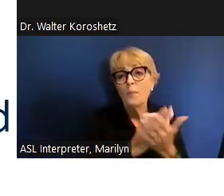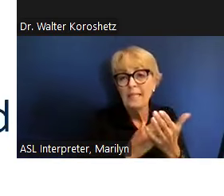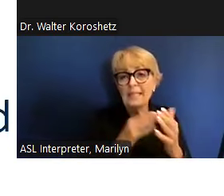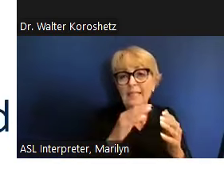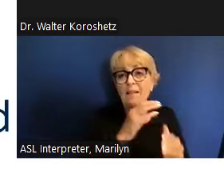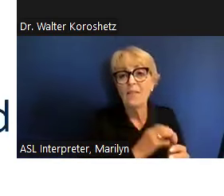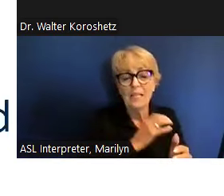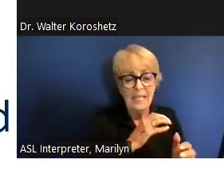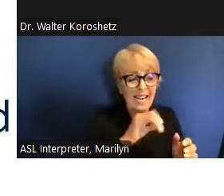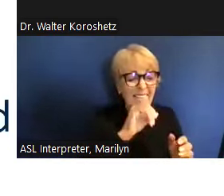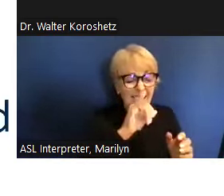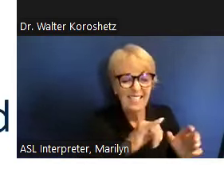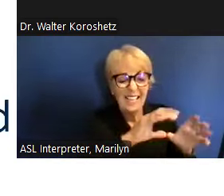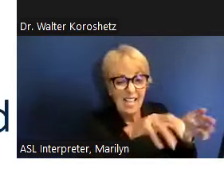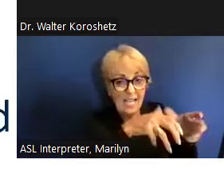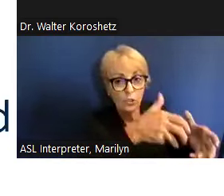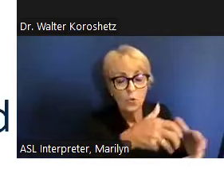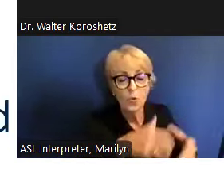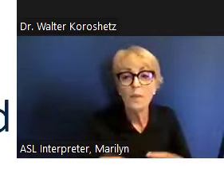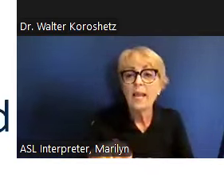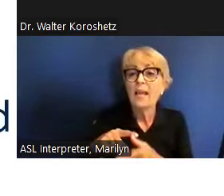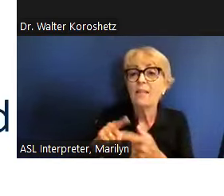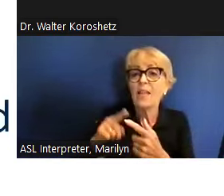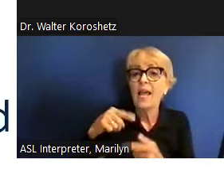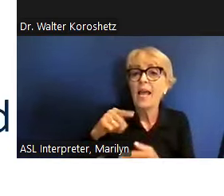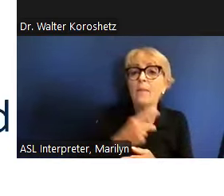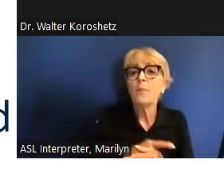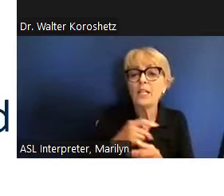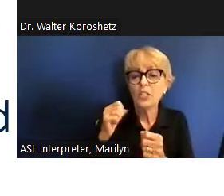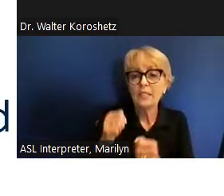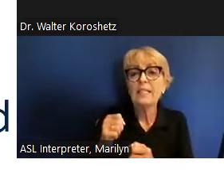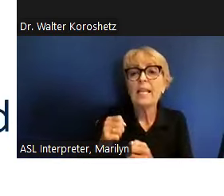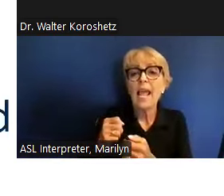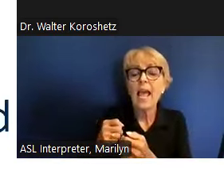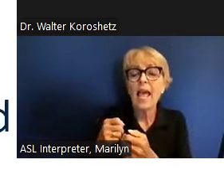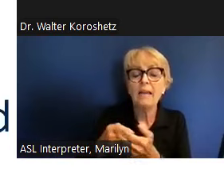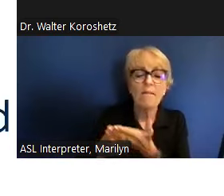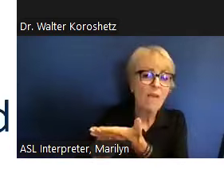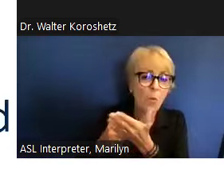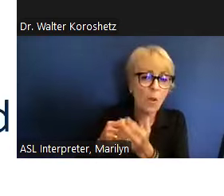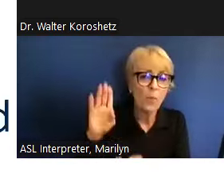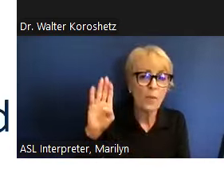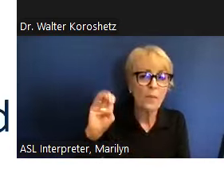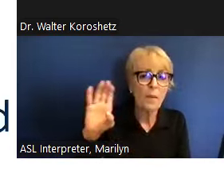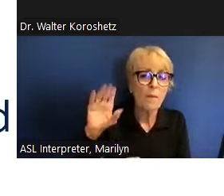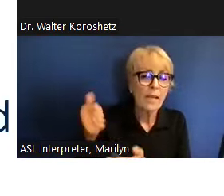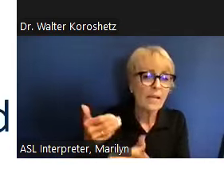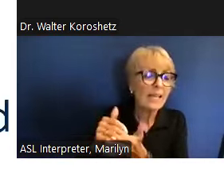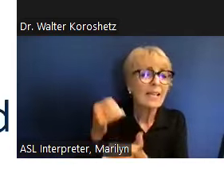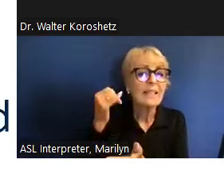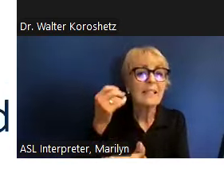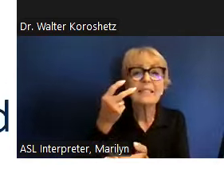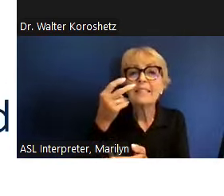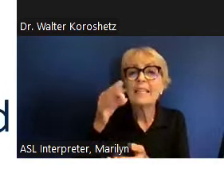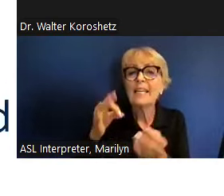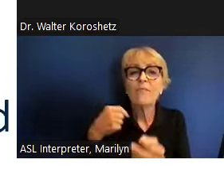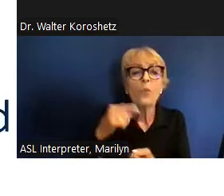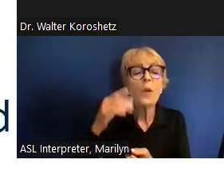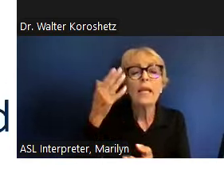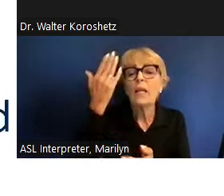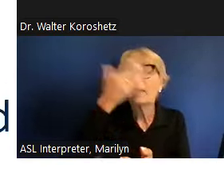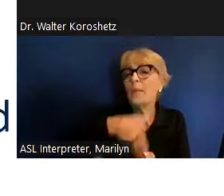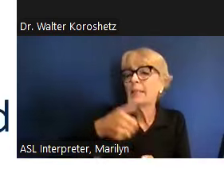And then afterwards, patients have the opportunity to follow up with Becca again to make sure that if there's anything we missed, if they need recommendations